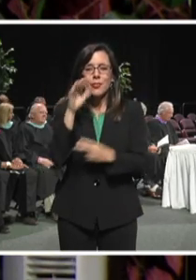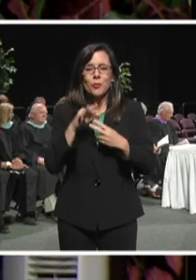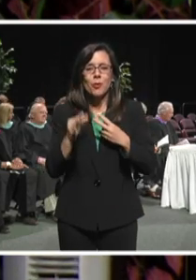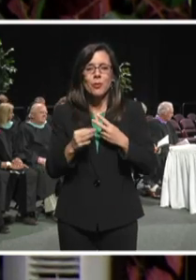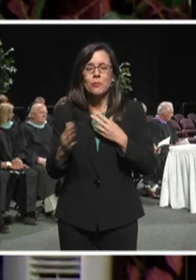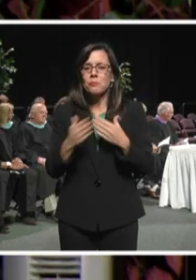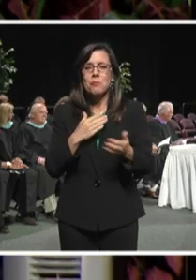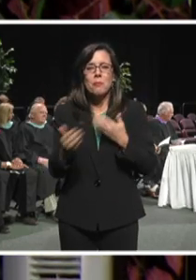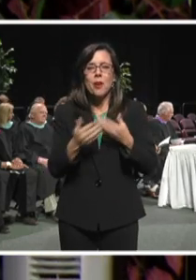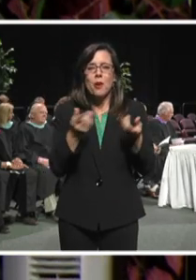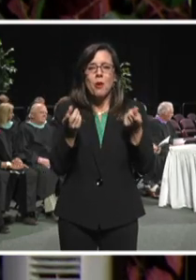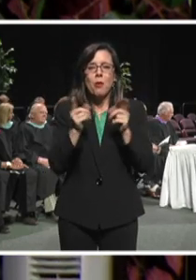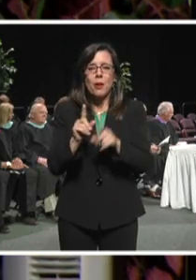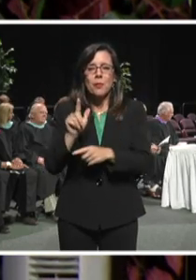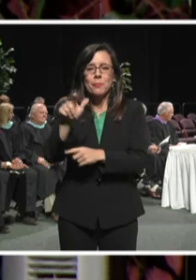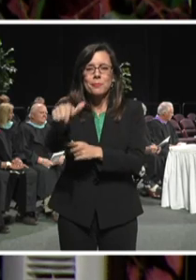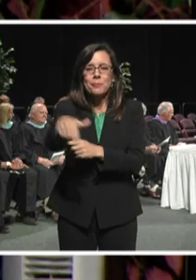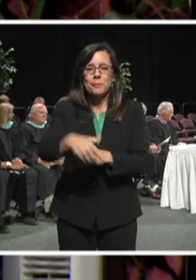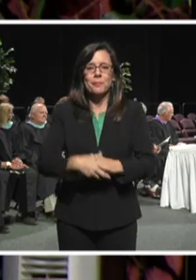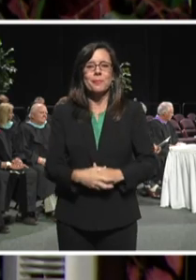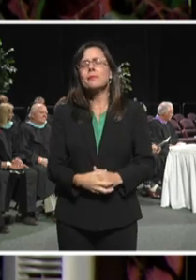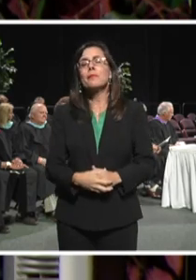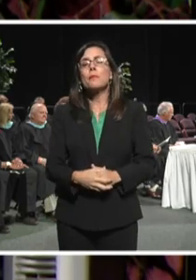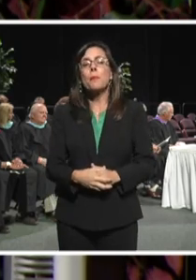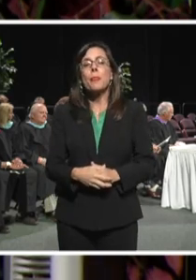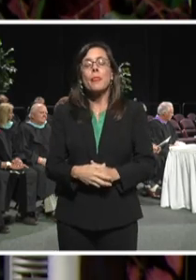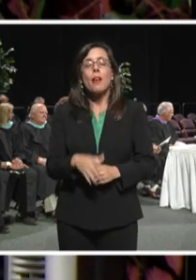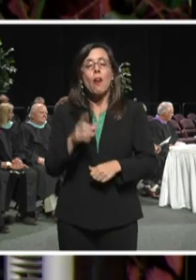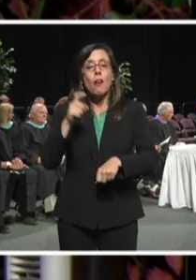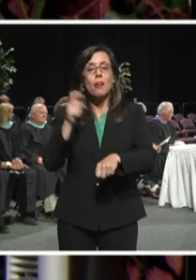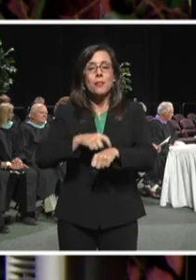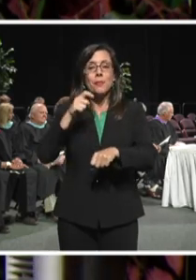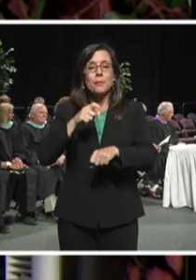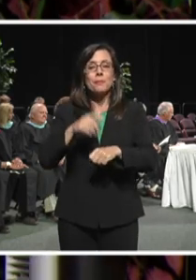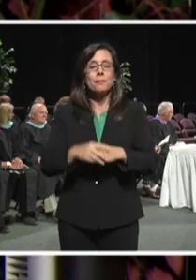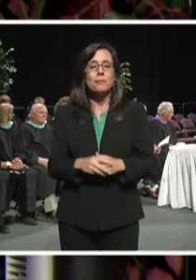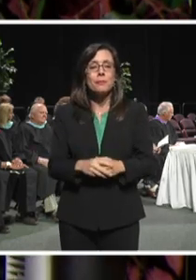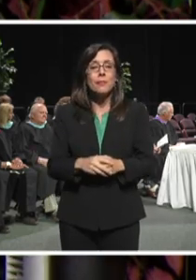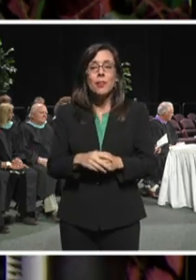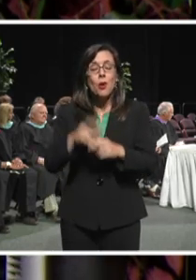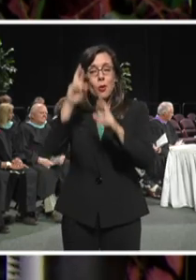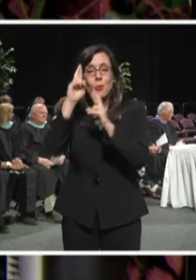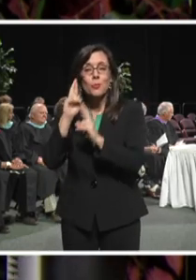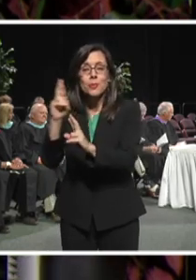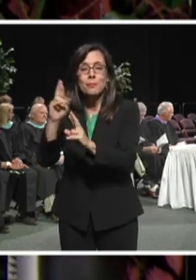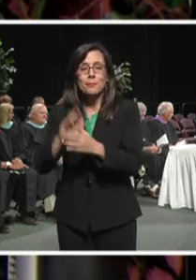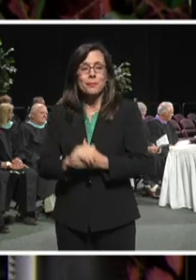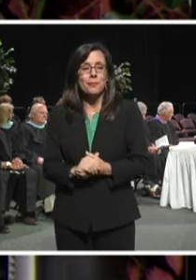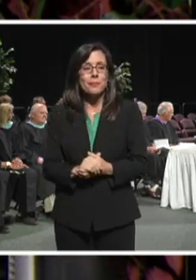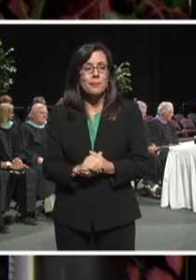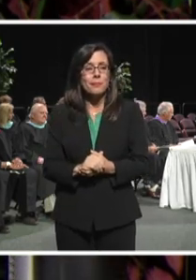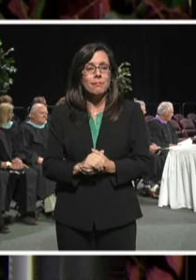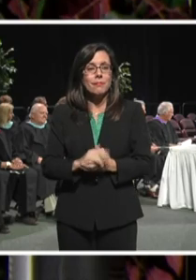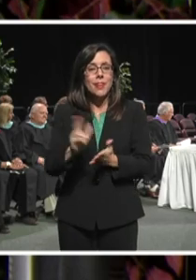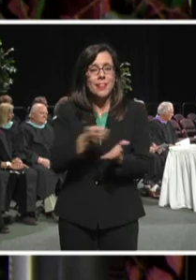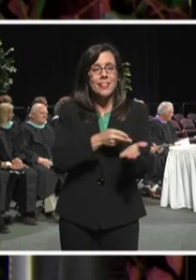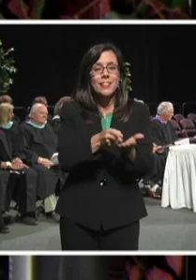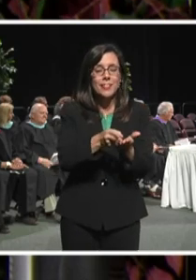matter where your journey will take you. Punctuality, respect,